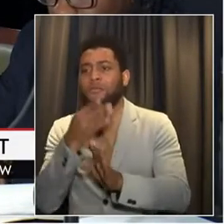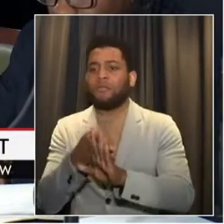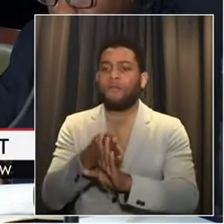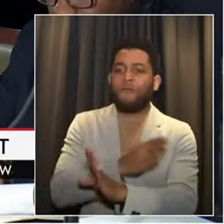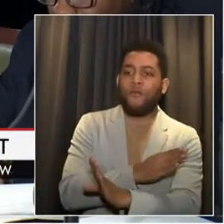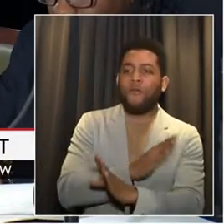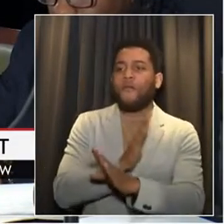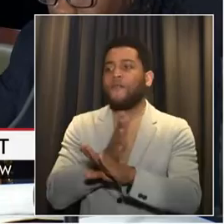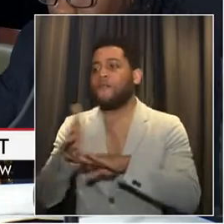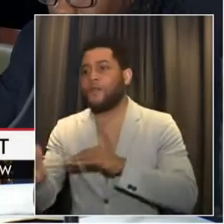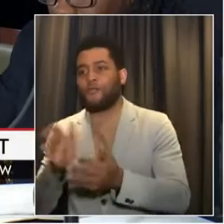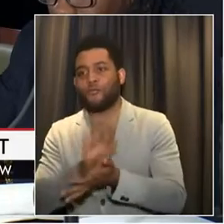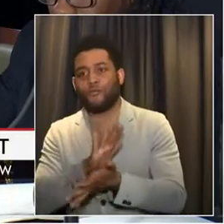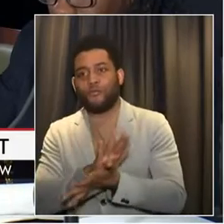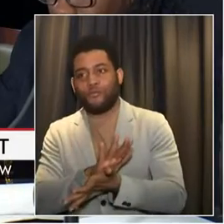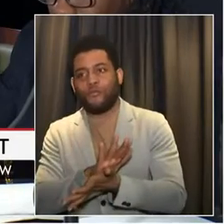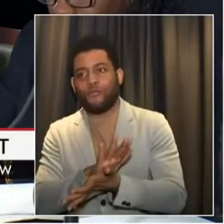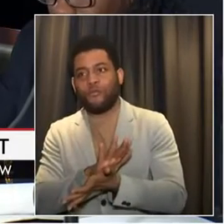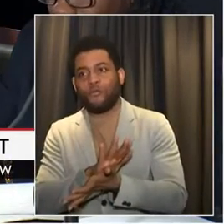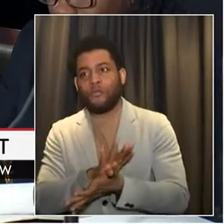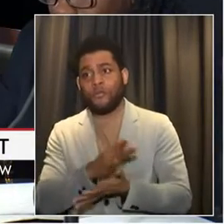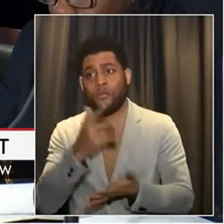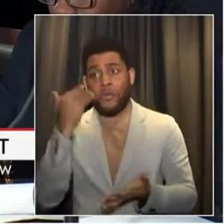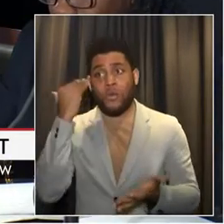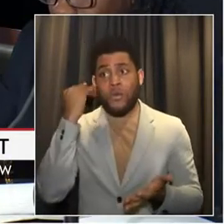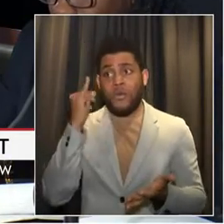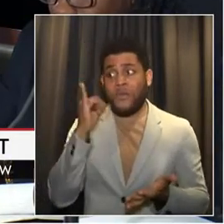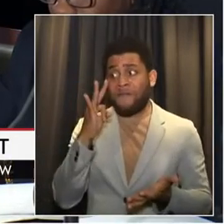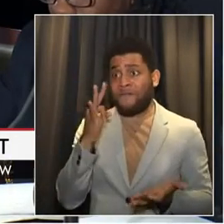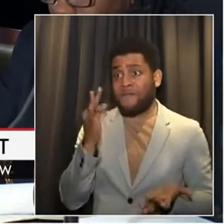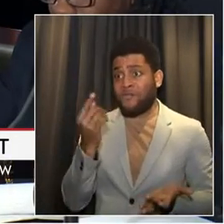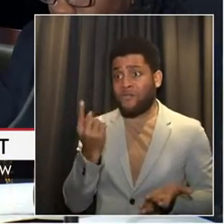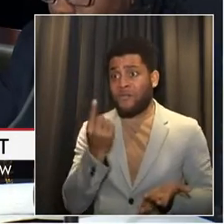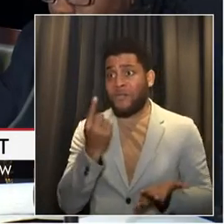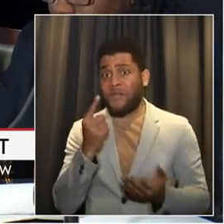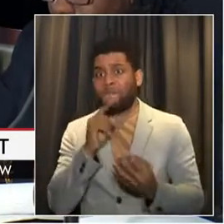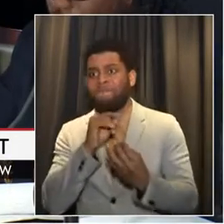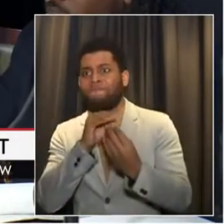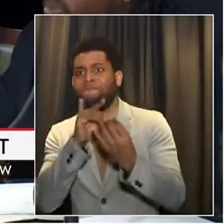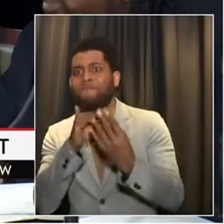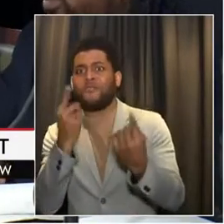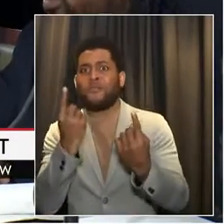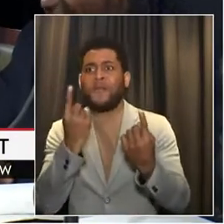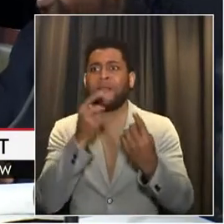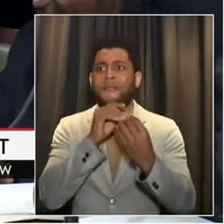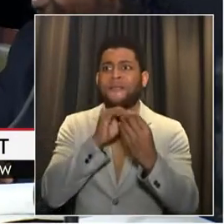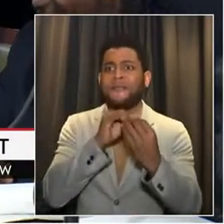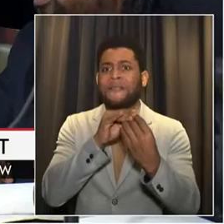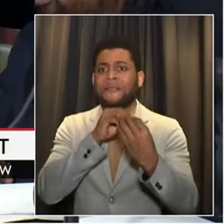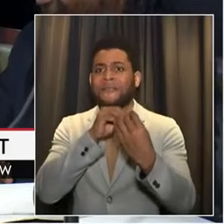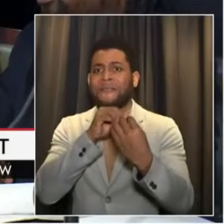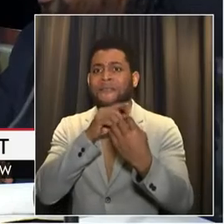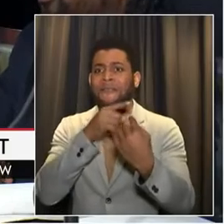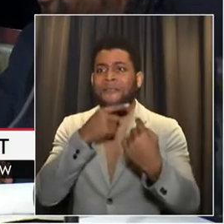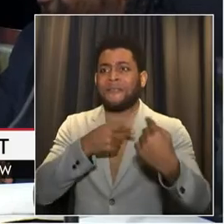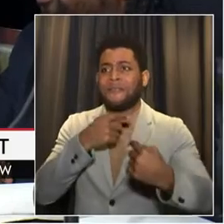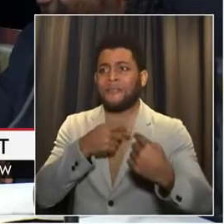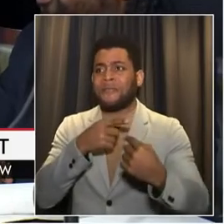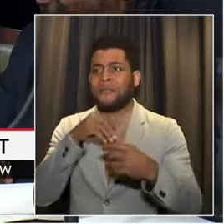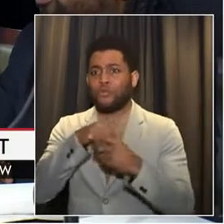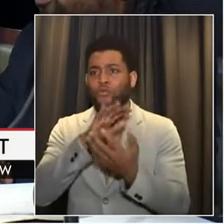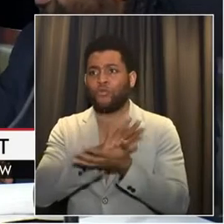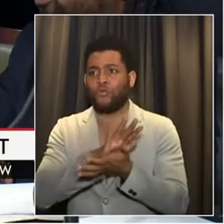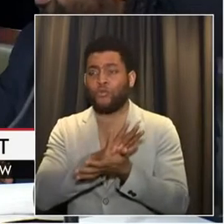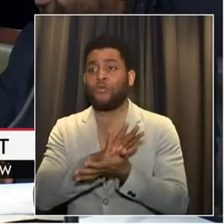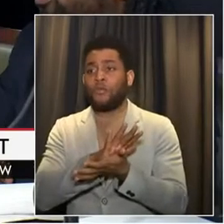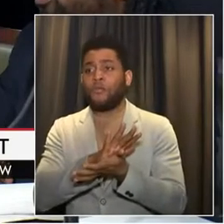know, knowing if someone had a beef in school, that they should, you know, maybe staggered dismissal, et cetera,